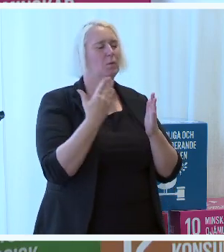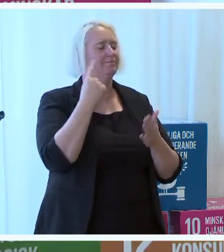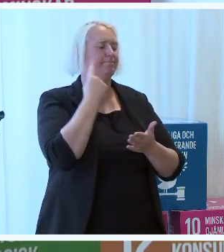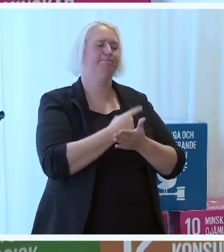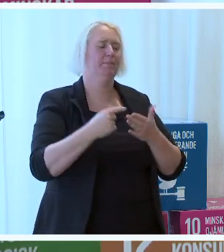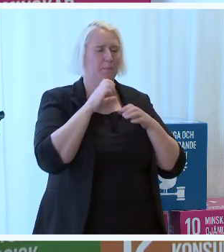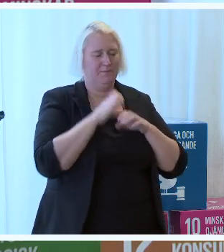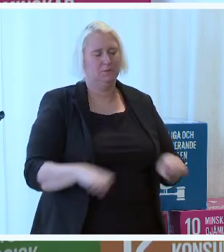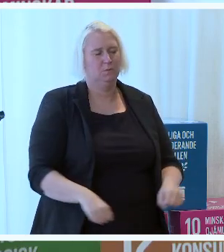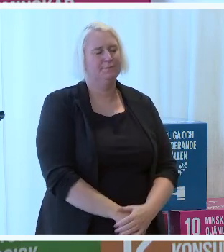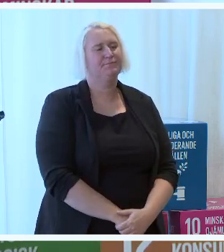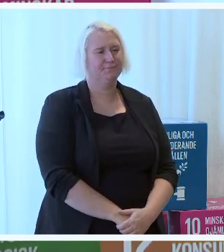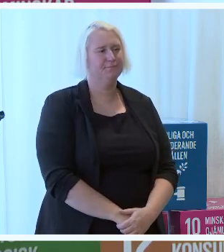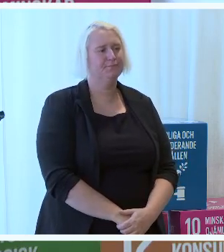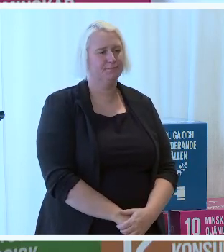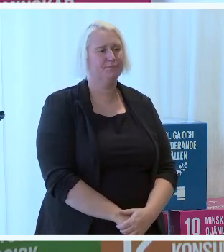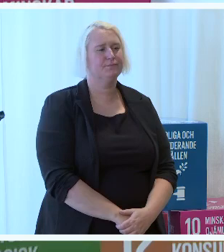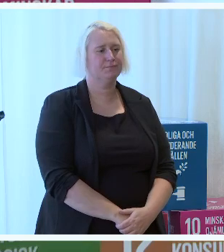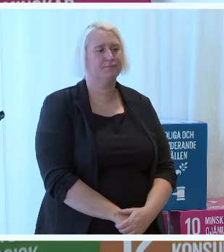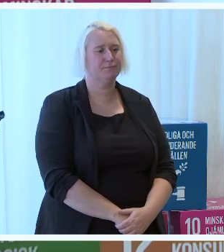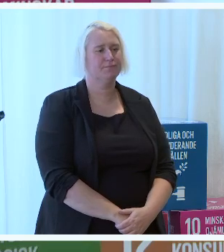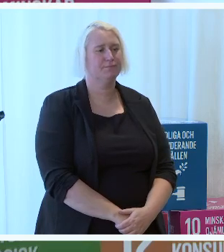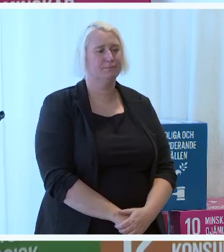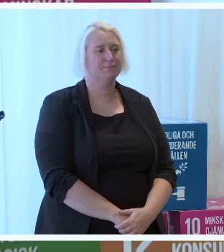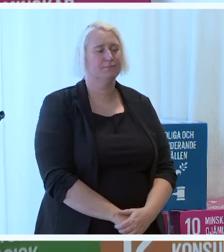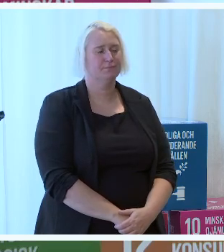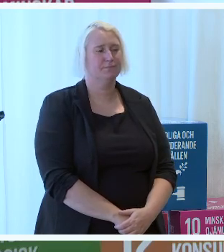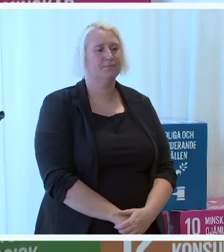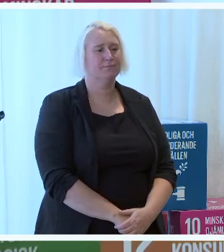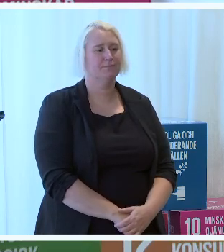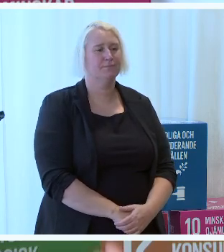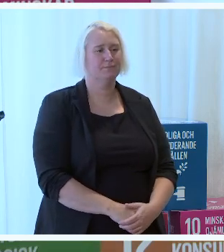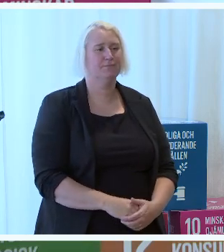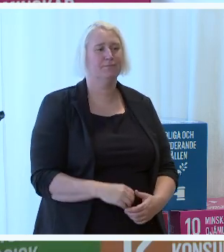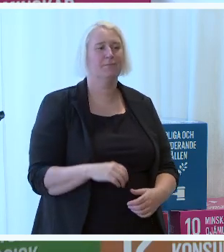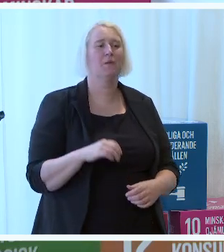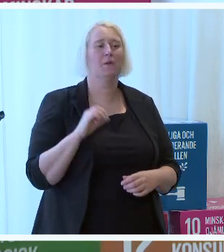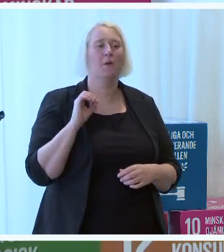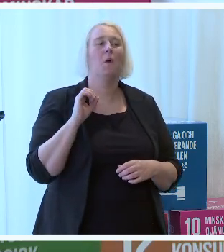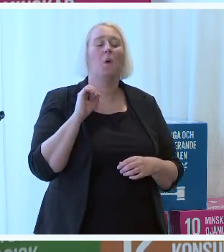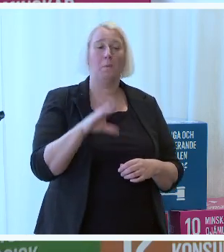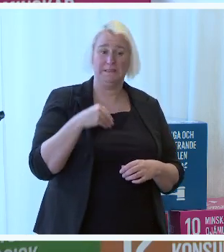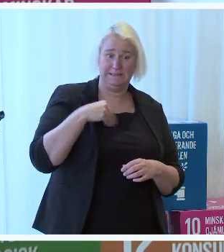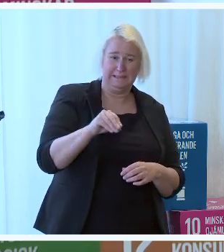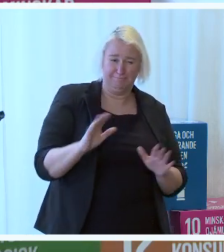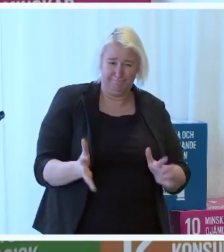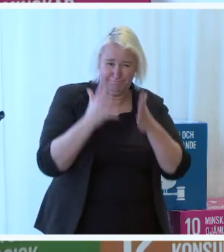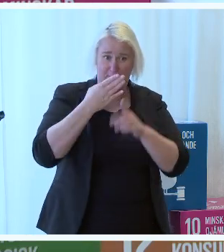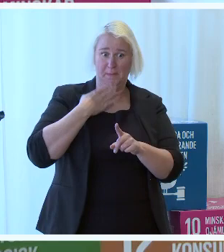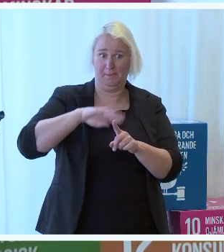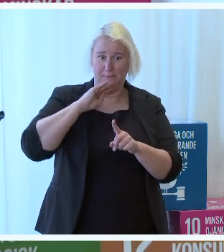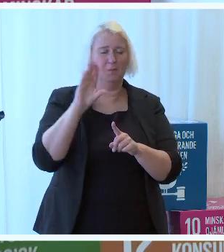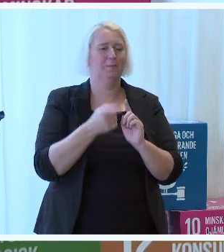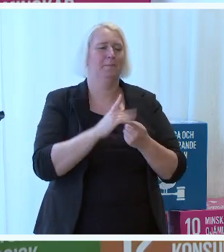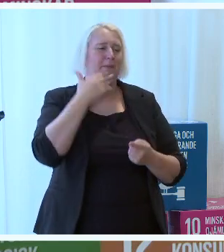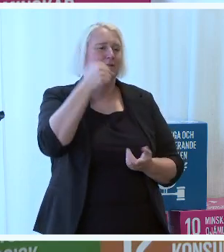her, you will end up with the most wholesome generation and society. Thank you very much, Zamzam. Thank you so much, the crowd. Thank you, the technicians,